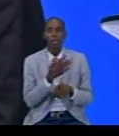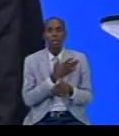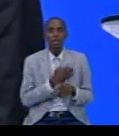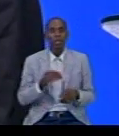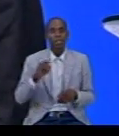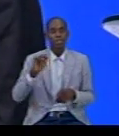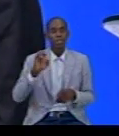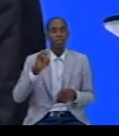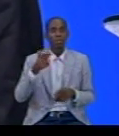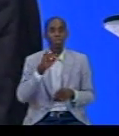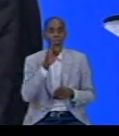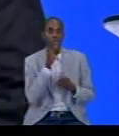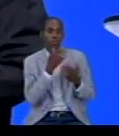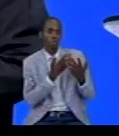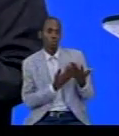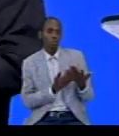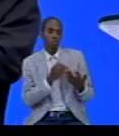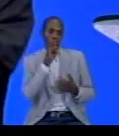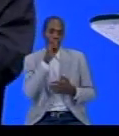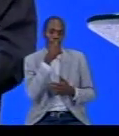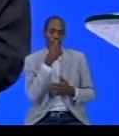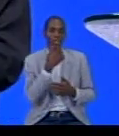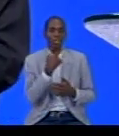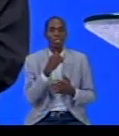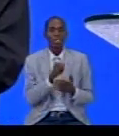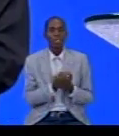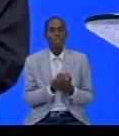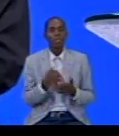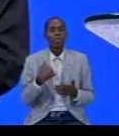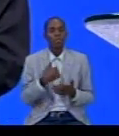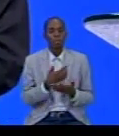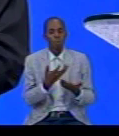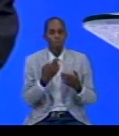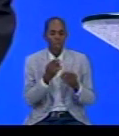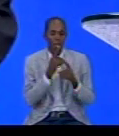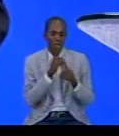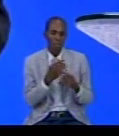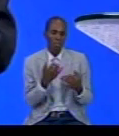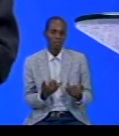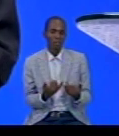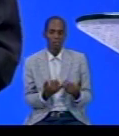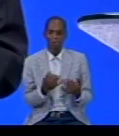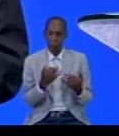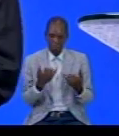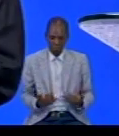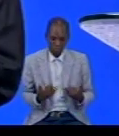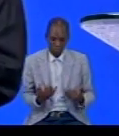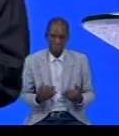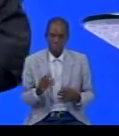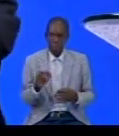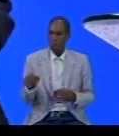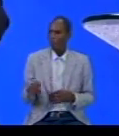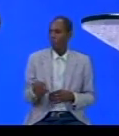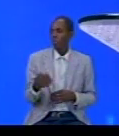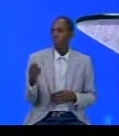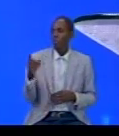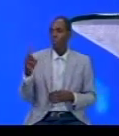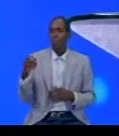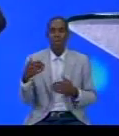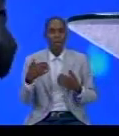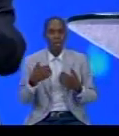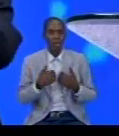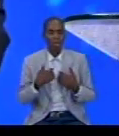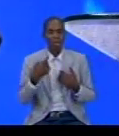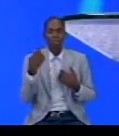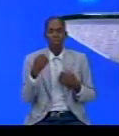impatiently. He wants the answer now. Why are we going to hurry? No other person has this secret, and this